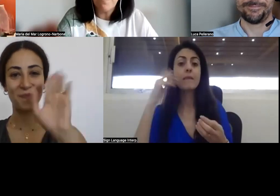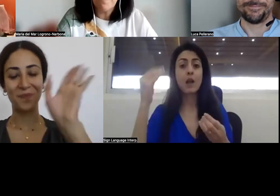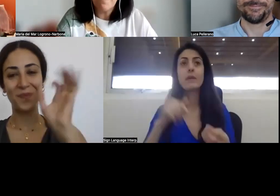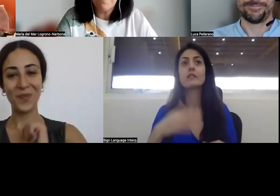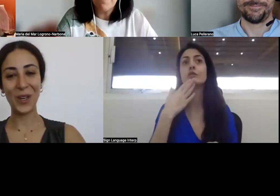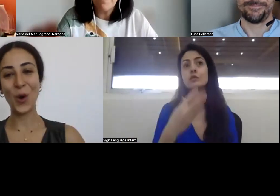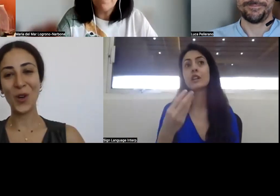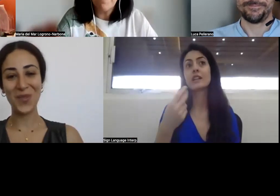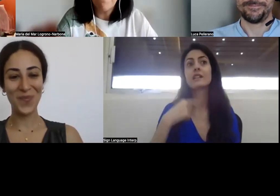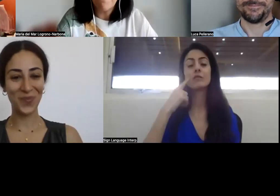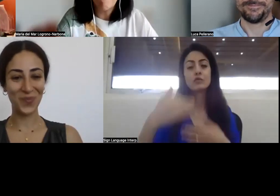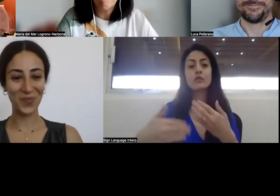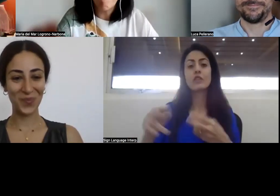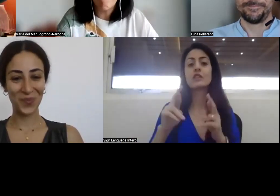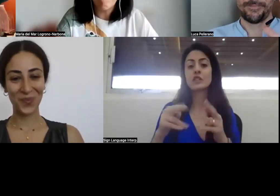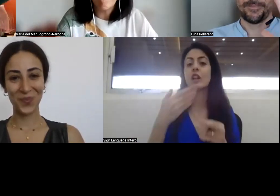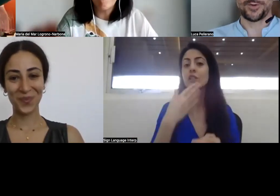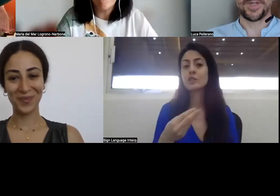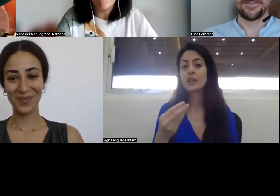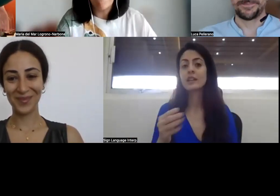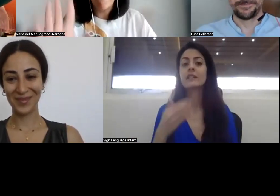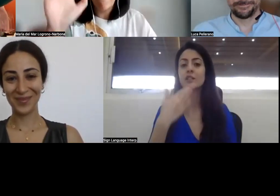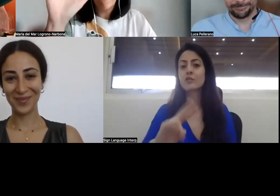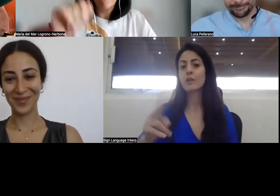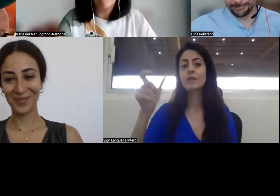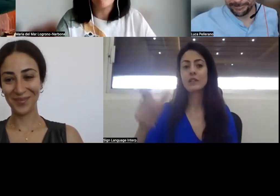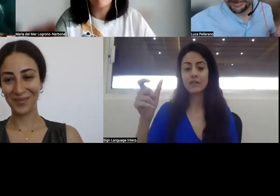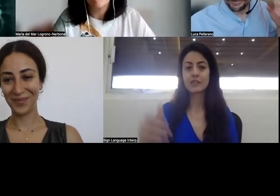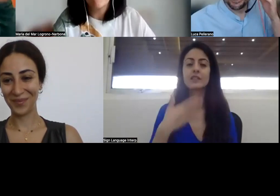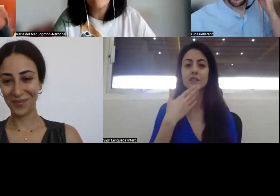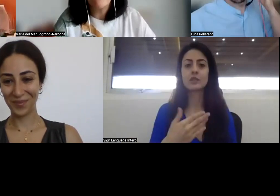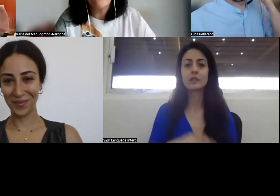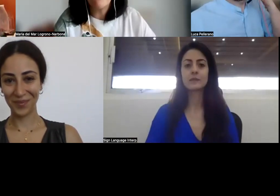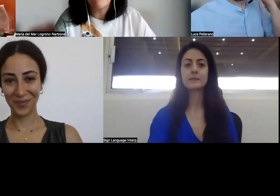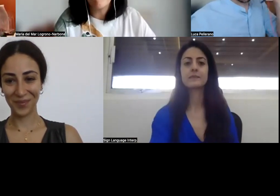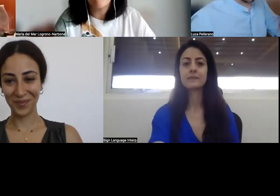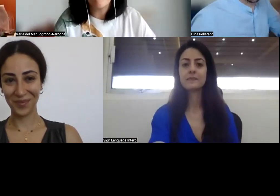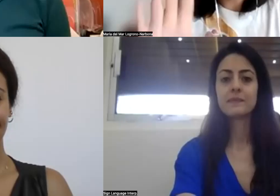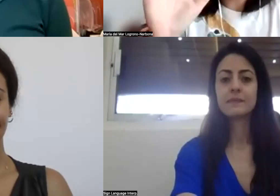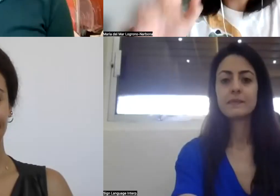Thank you all. Goodbye. Bye-bye.